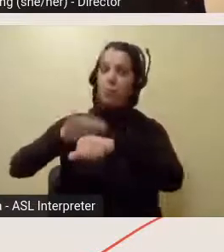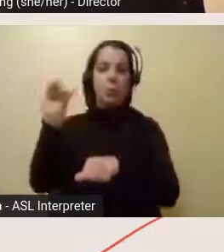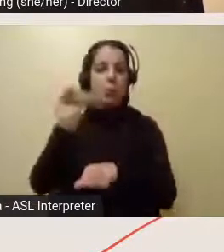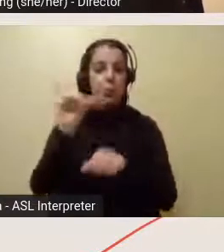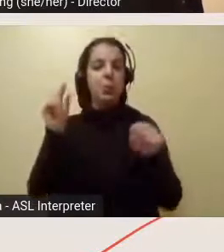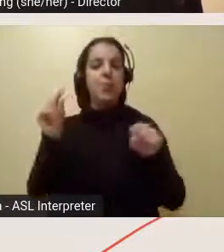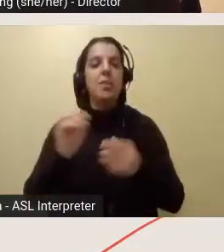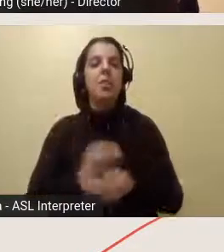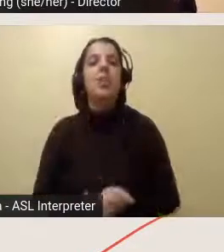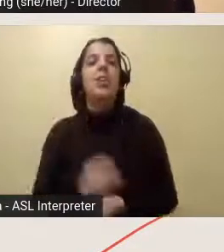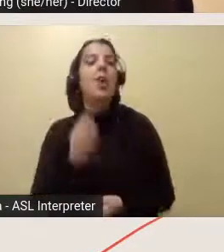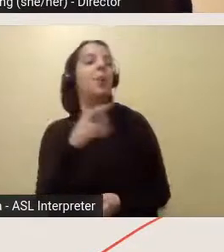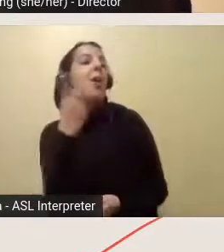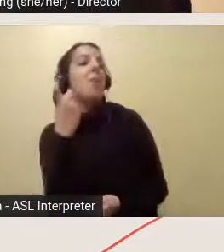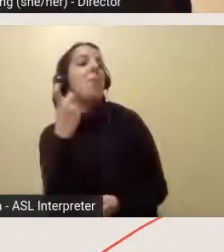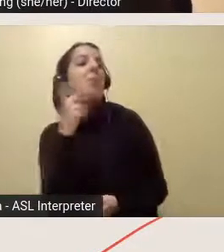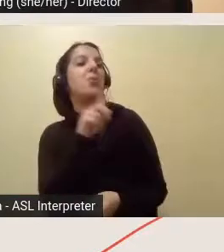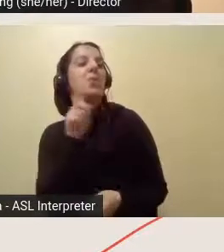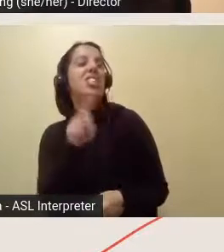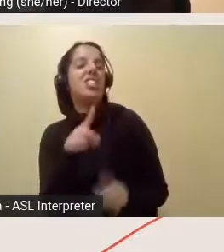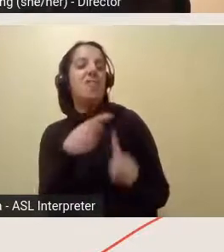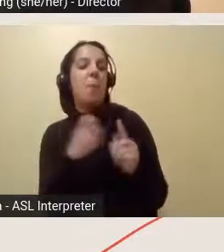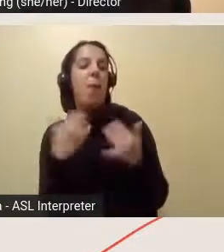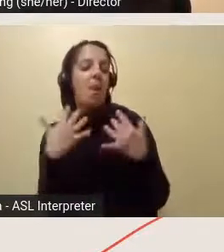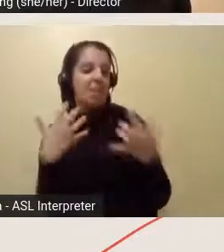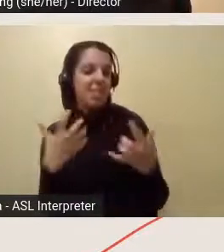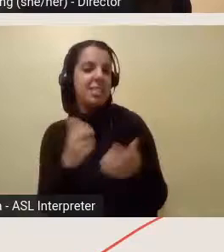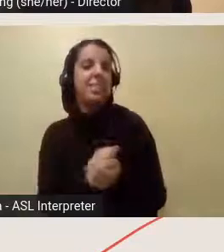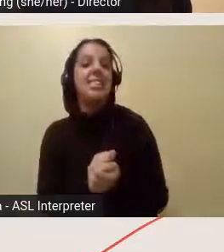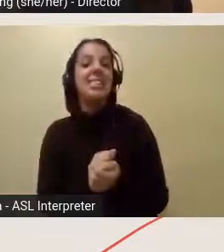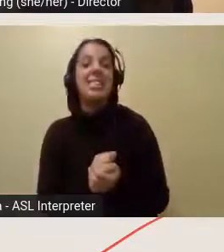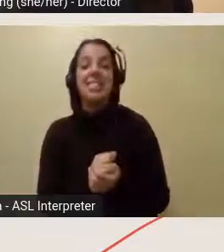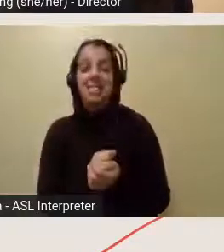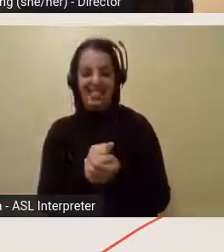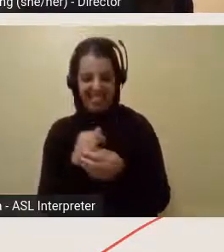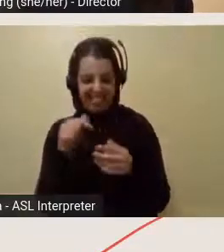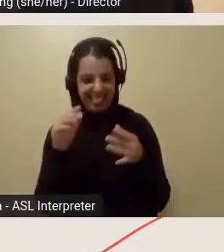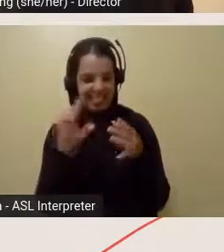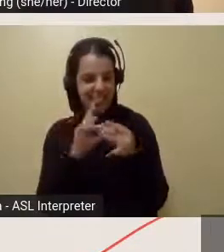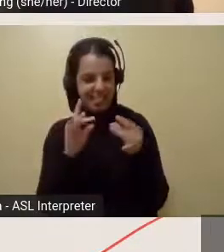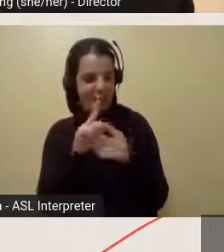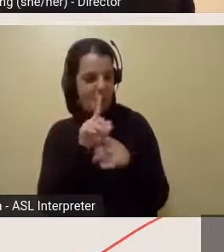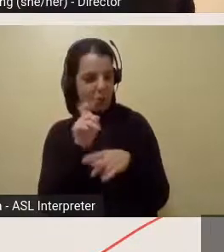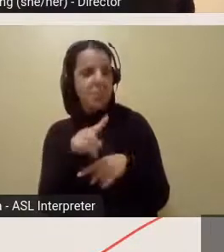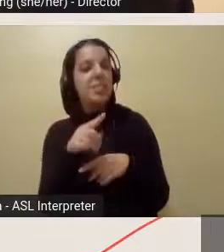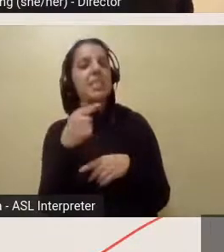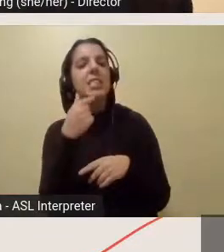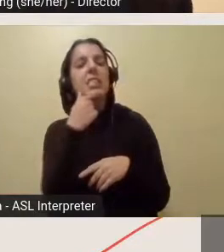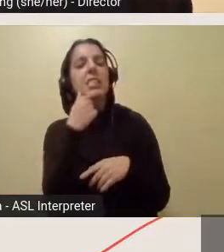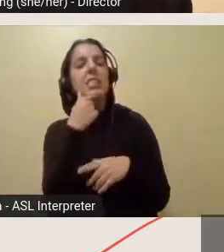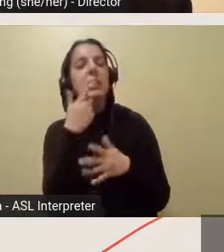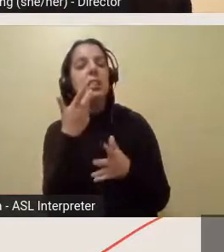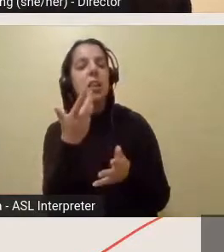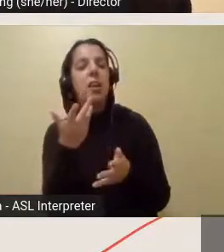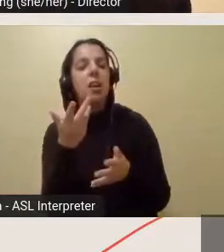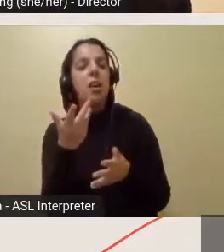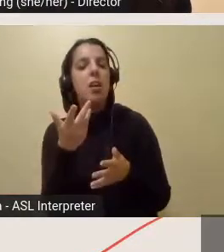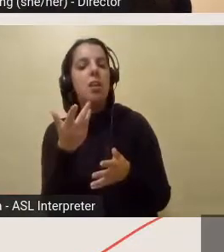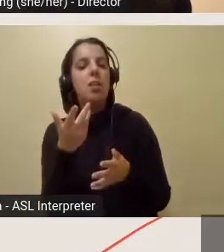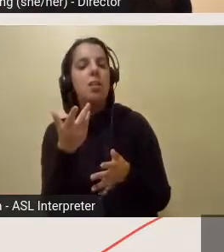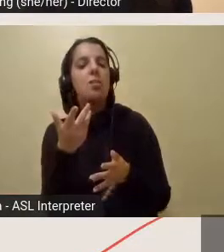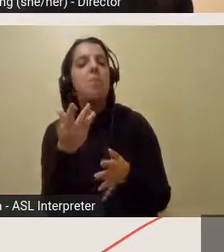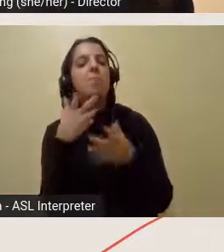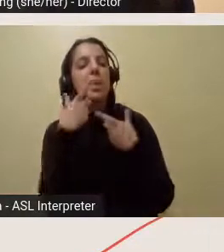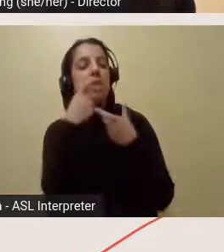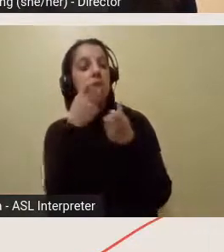Okay, one more question from the audience. This one says, I'm interested in the earlier point of trying to strike an emotional and